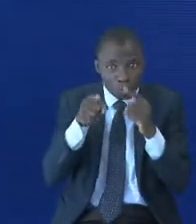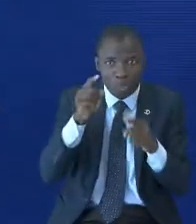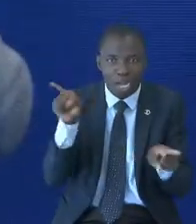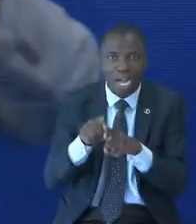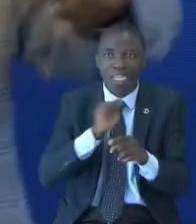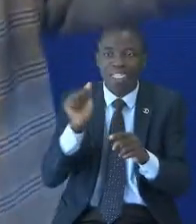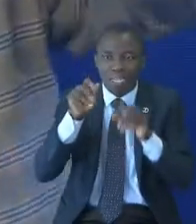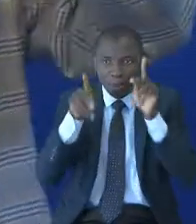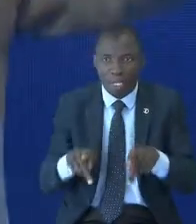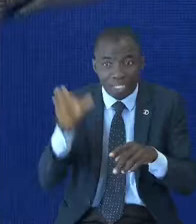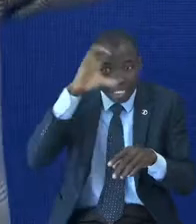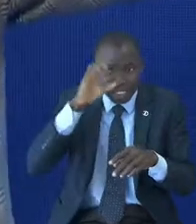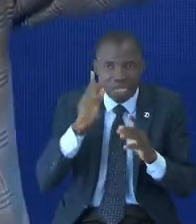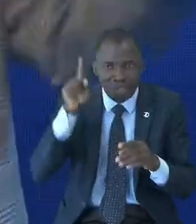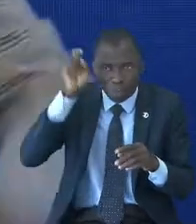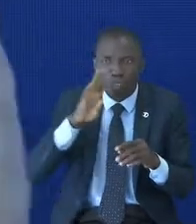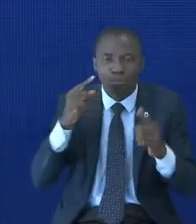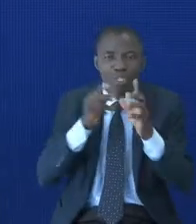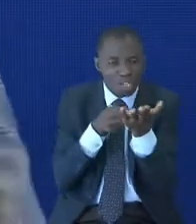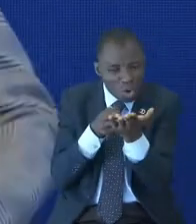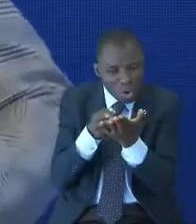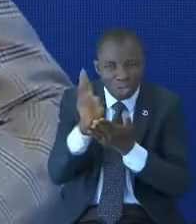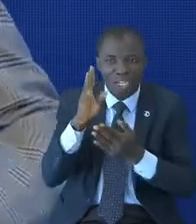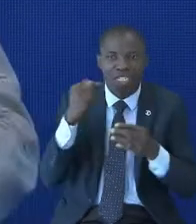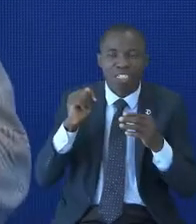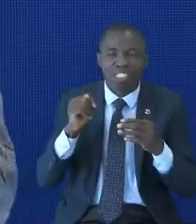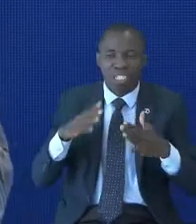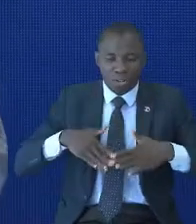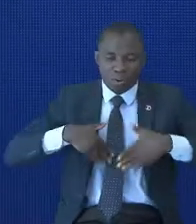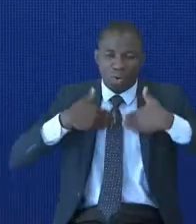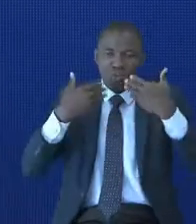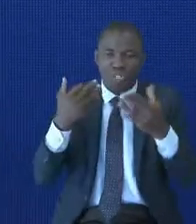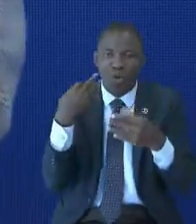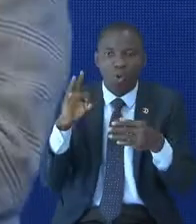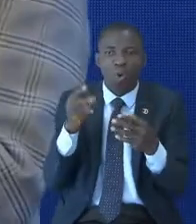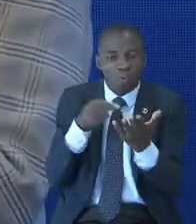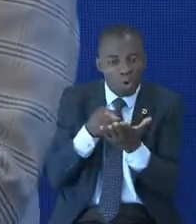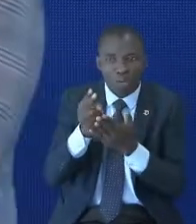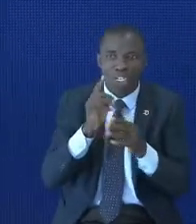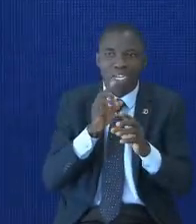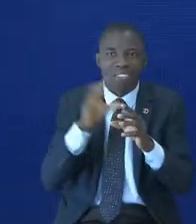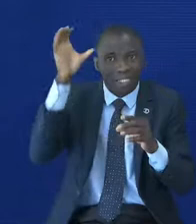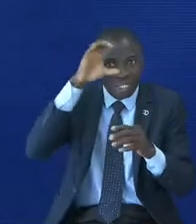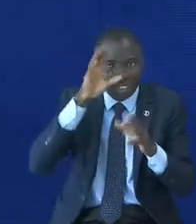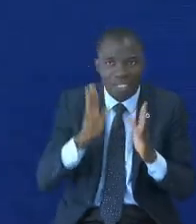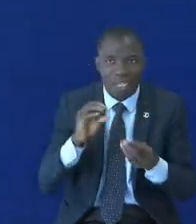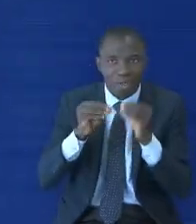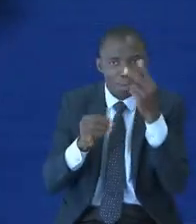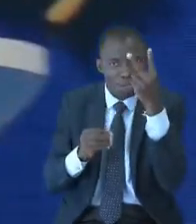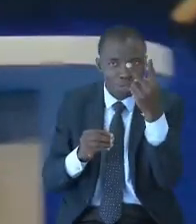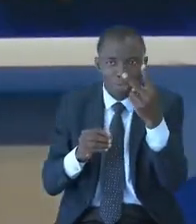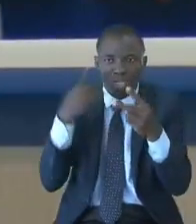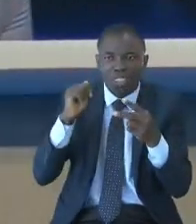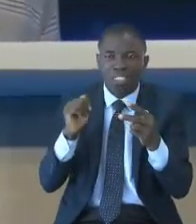you will be honest. The confession of honest seekers. Number two, the